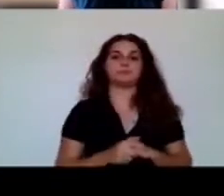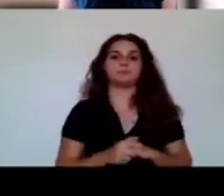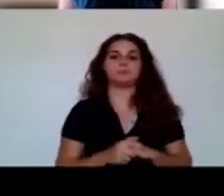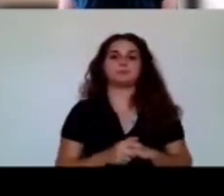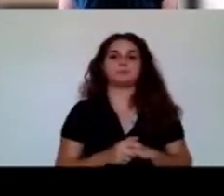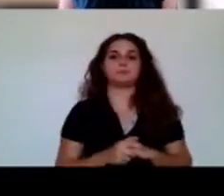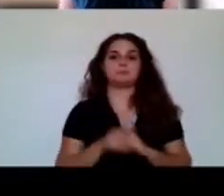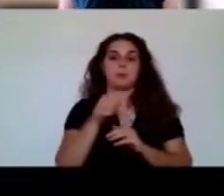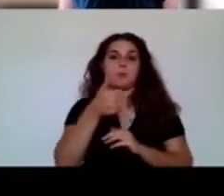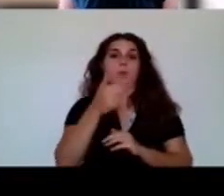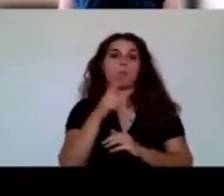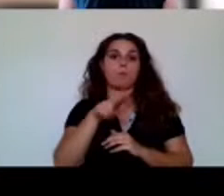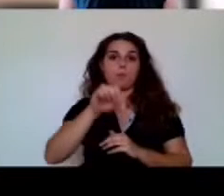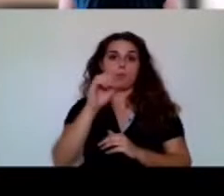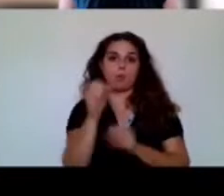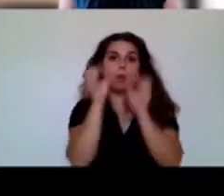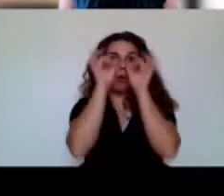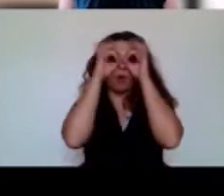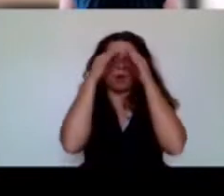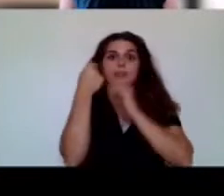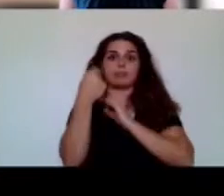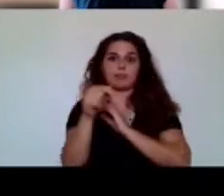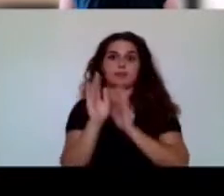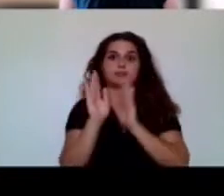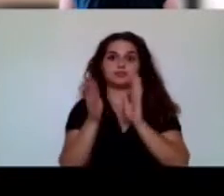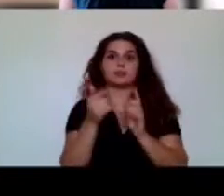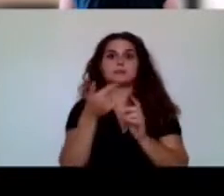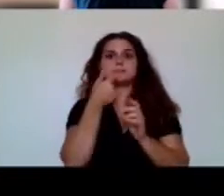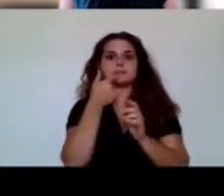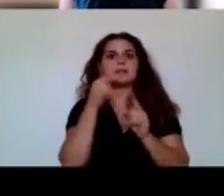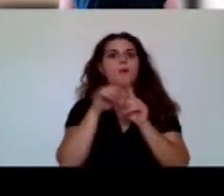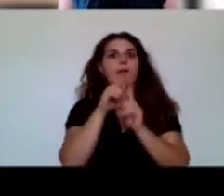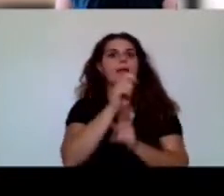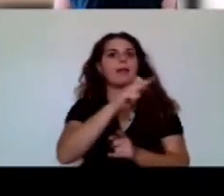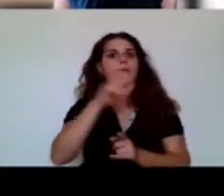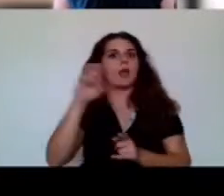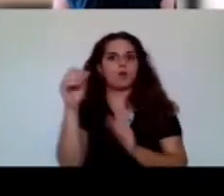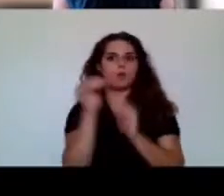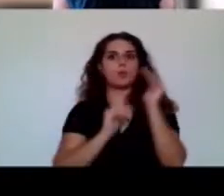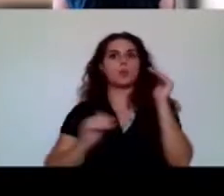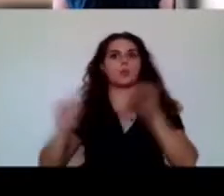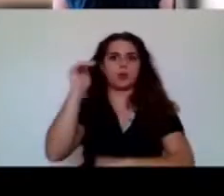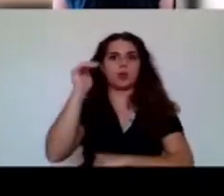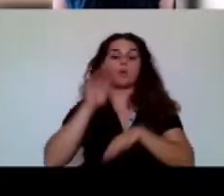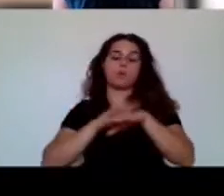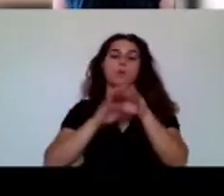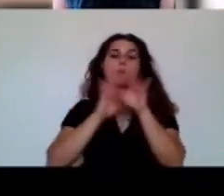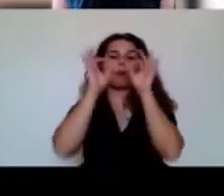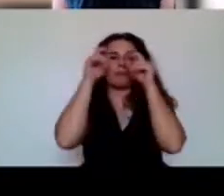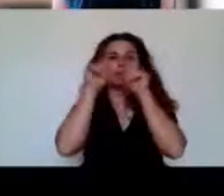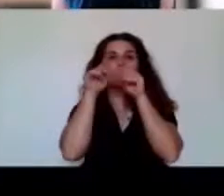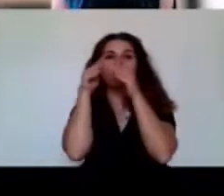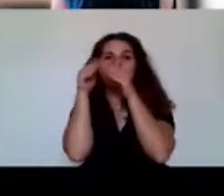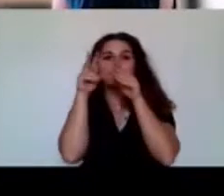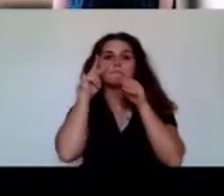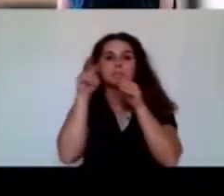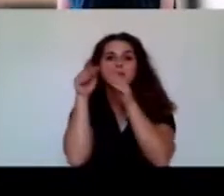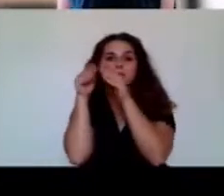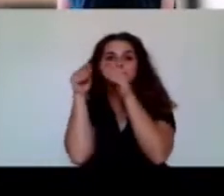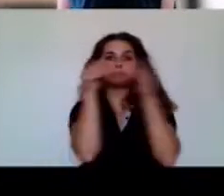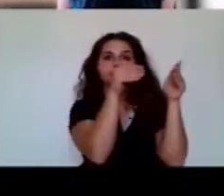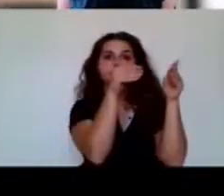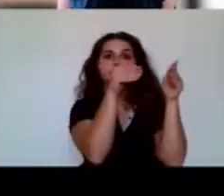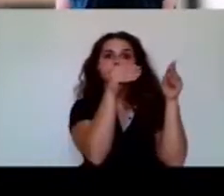and Bruno's wearing the goggles, we see now that he makes pretty big errors because the goggles are shifting his vision, so everything appears to the